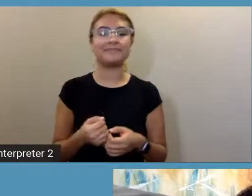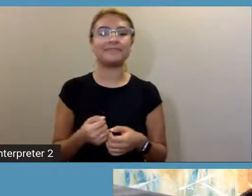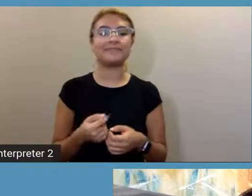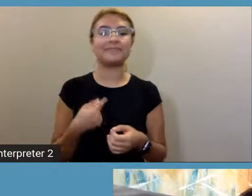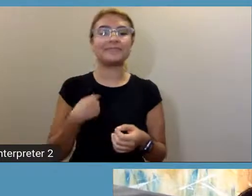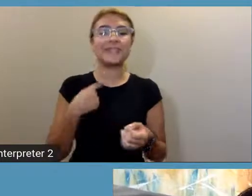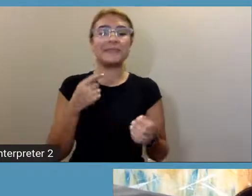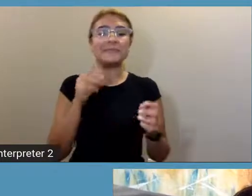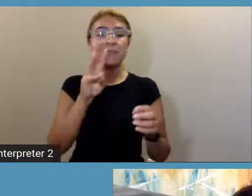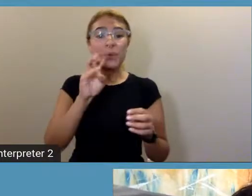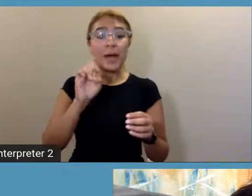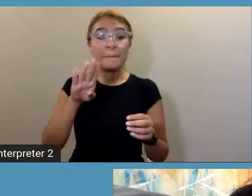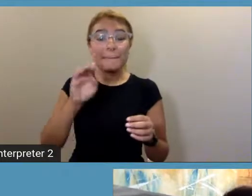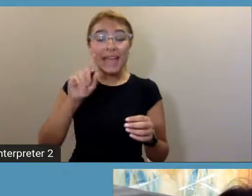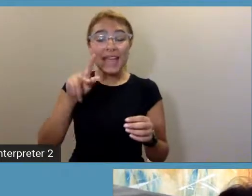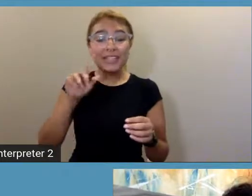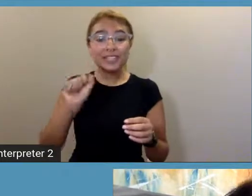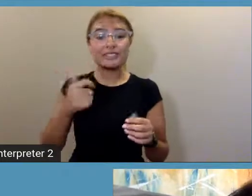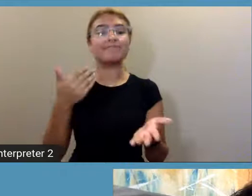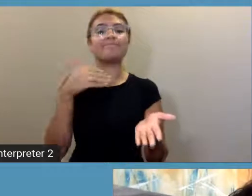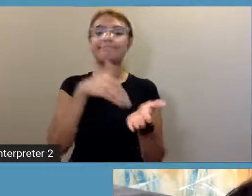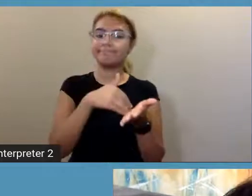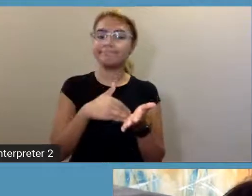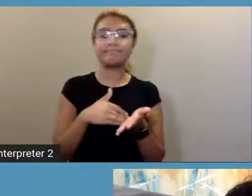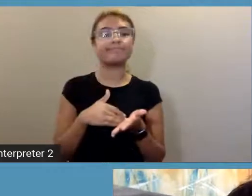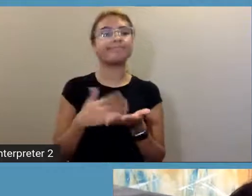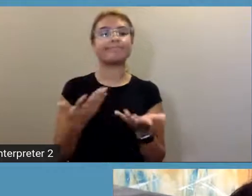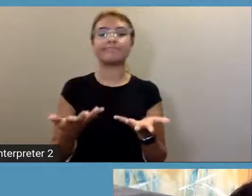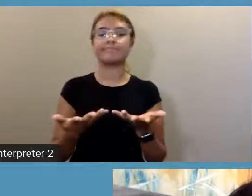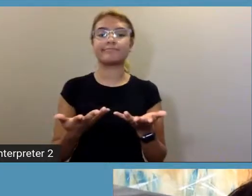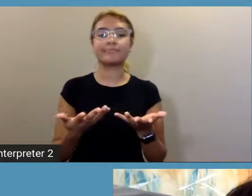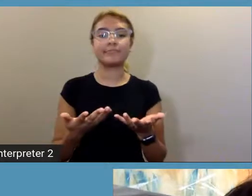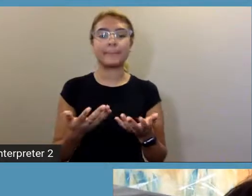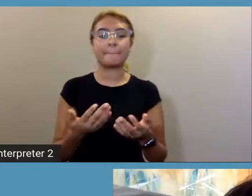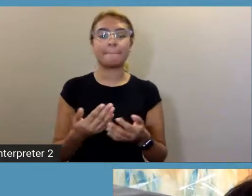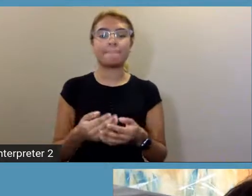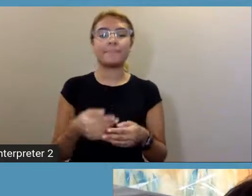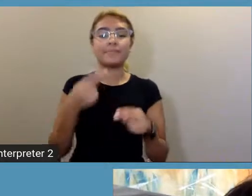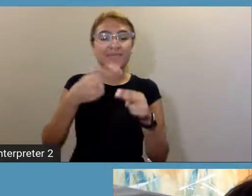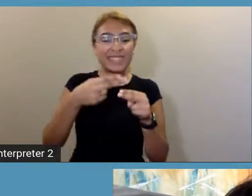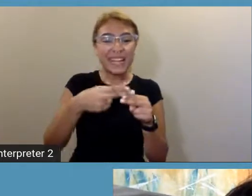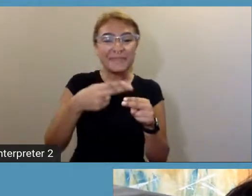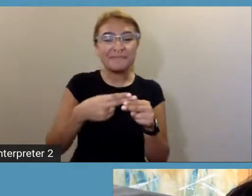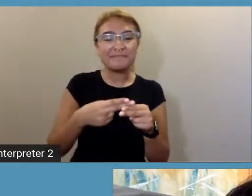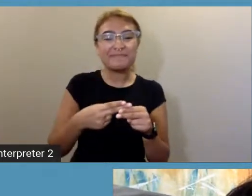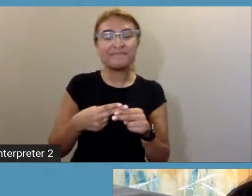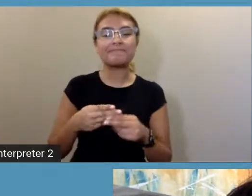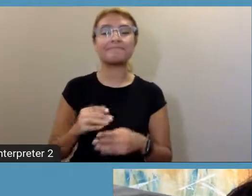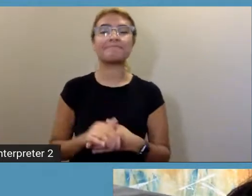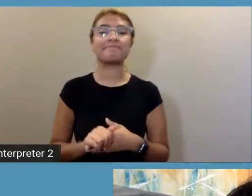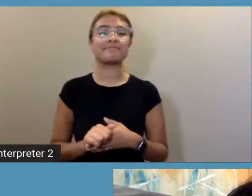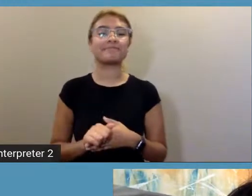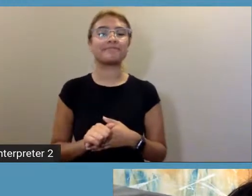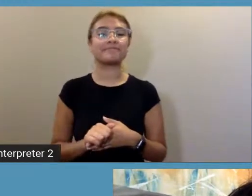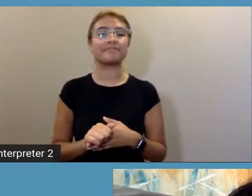to webpage, that's again, forgot the pronunciation. I knew.